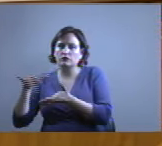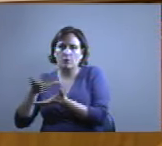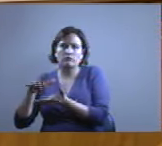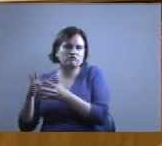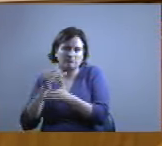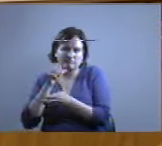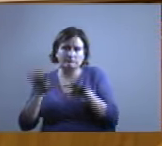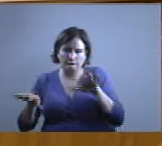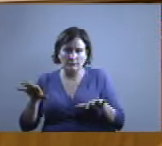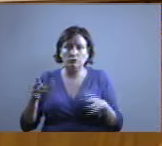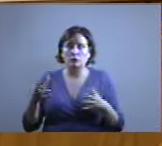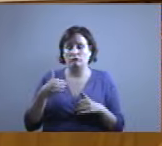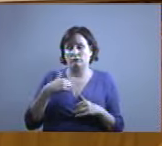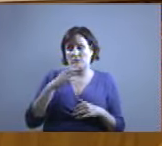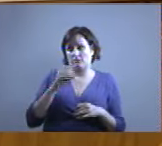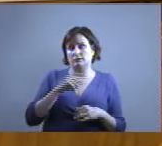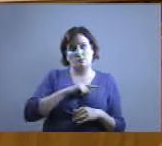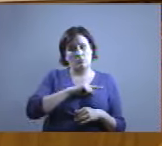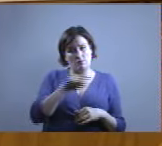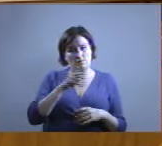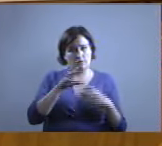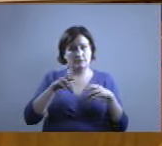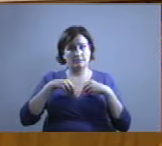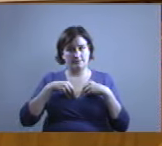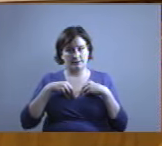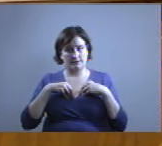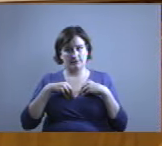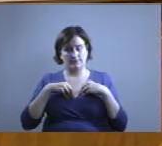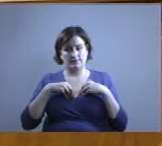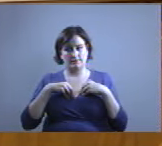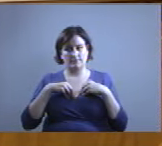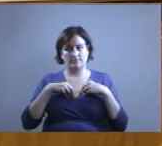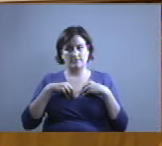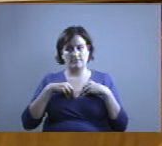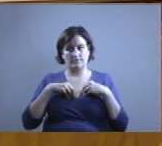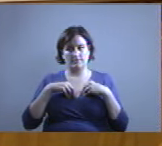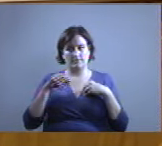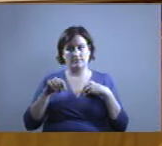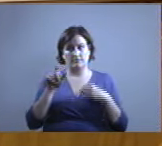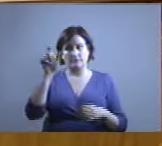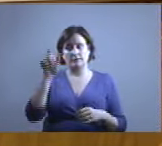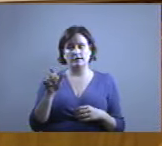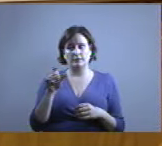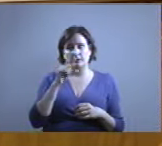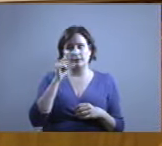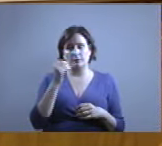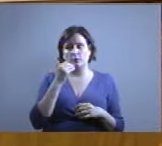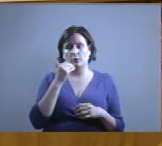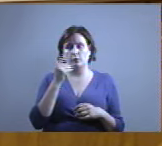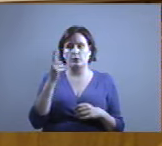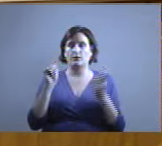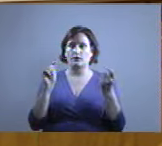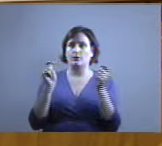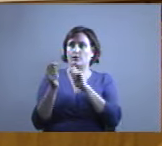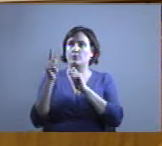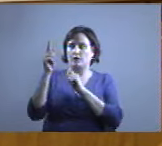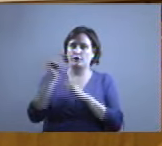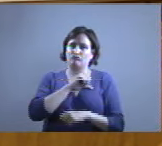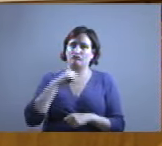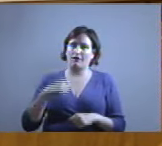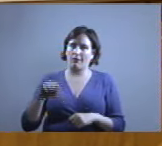asking all of us to accept the dictum of Deng Xiaoping, the man who transformed China,